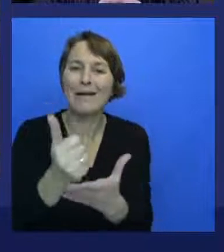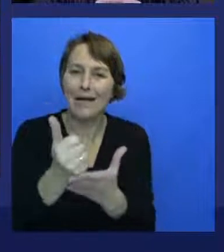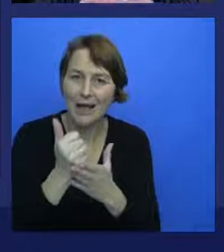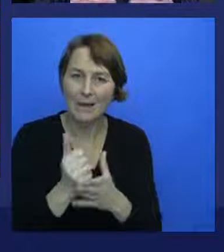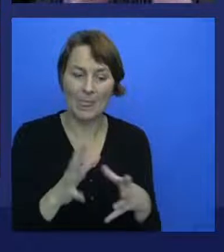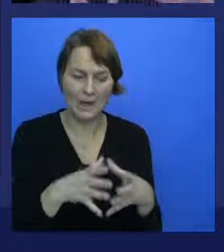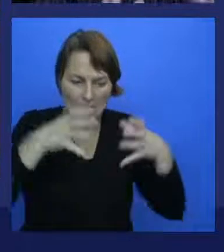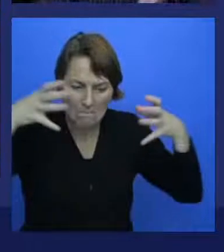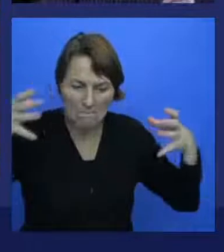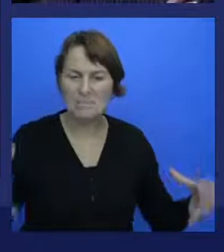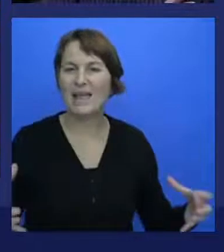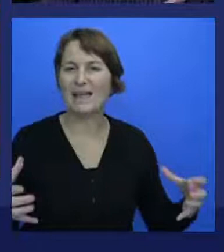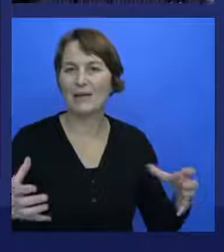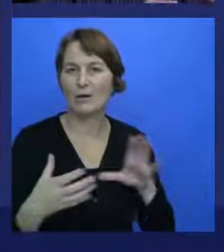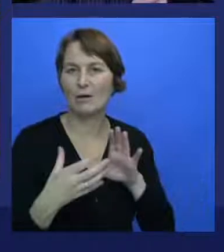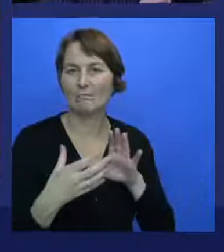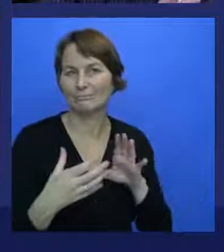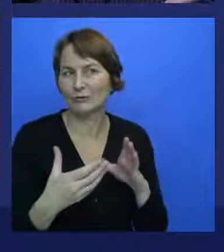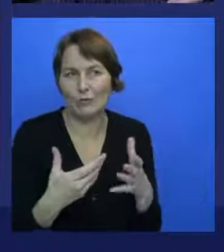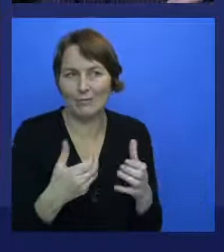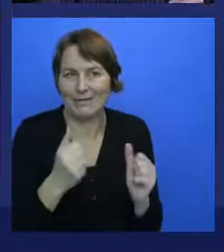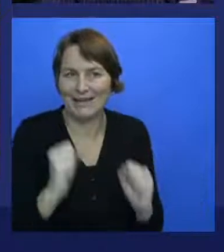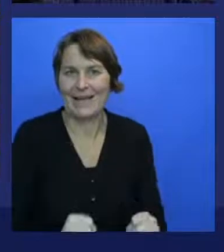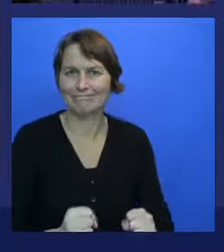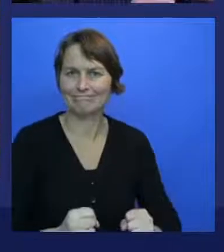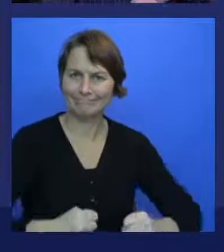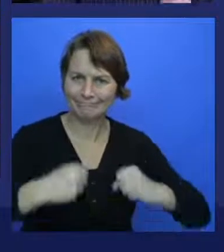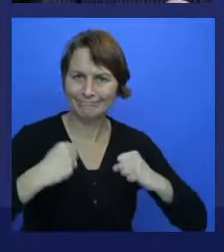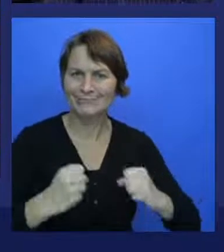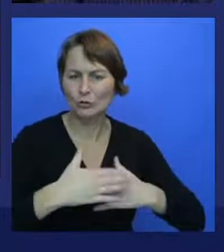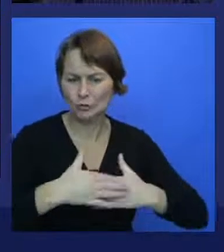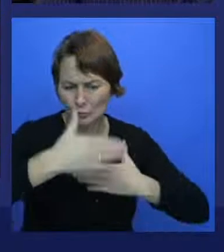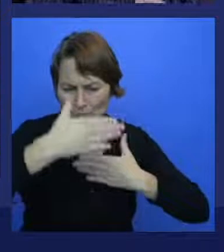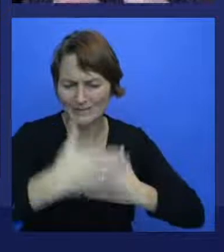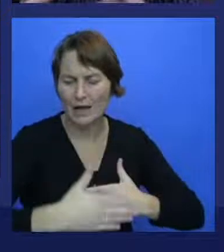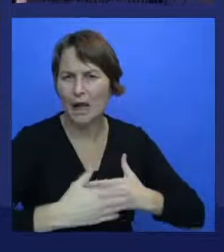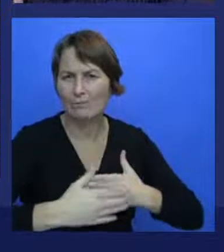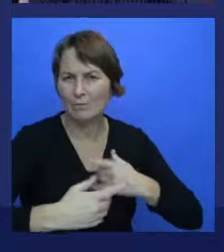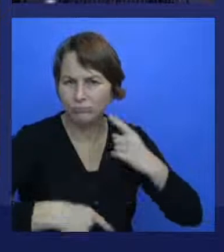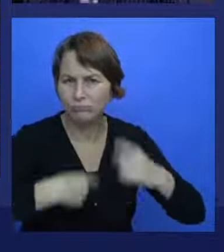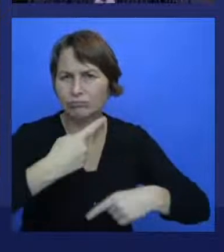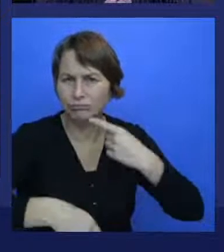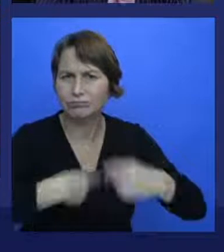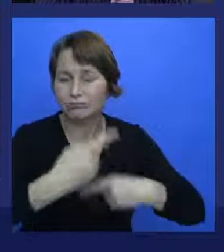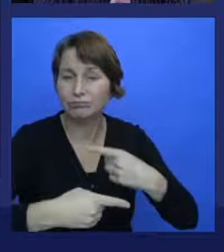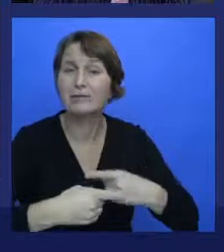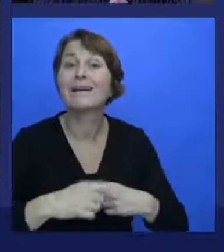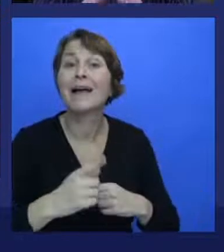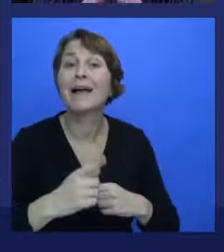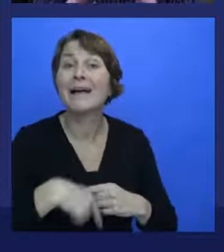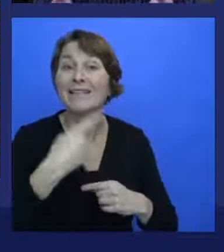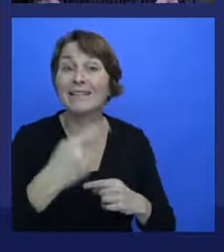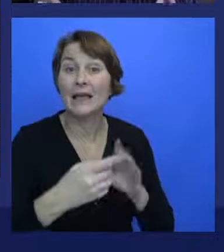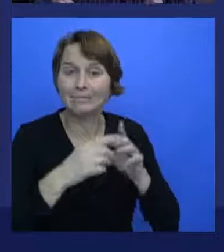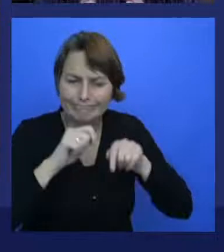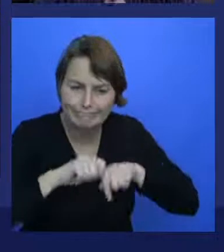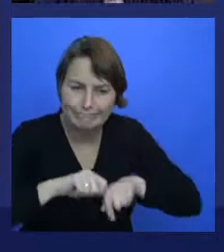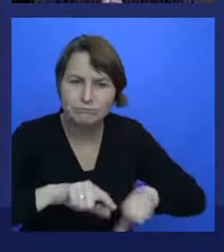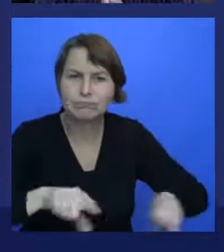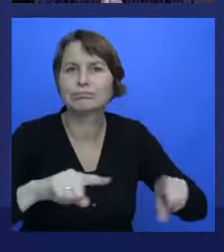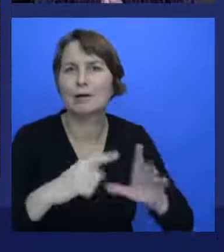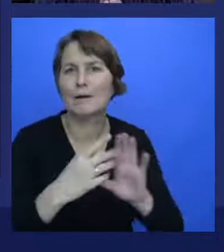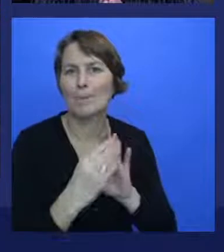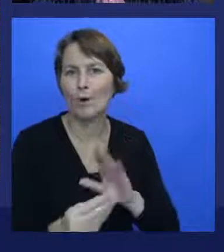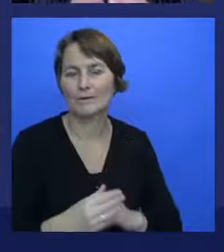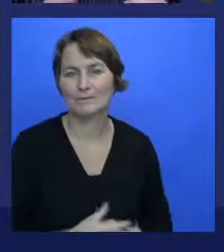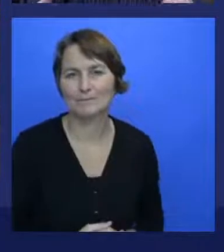model and rent that computing power for the short amount of time they need it for a reasonable price, and then execute on their models. And there's only been a few occasions